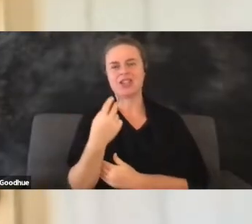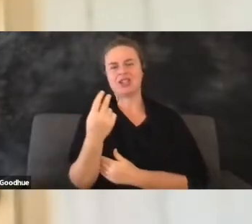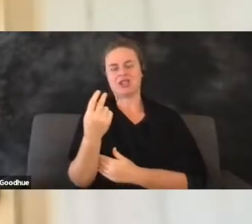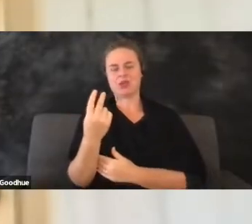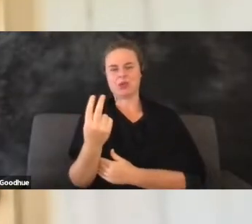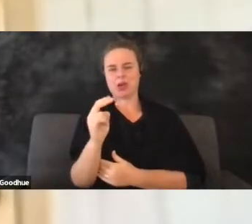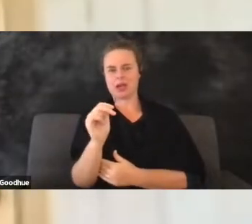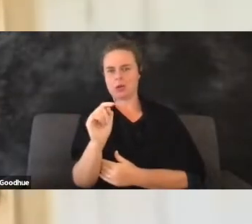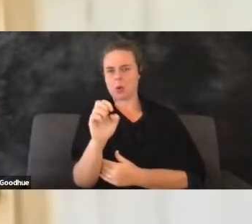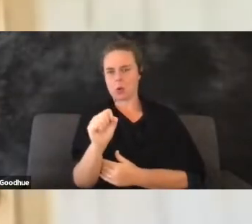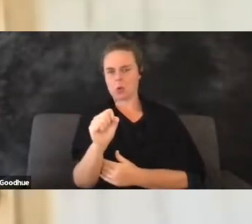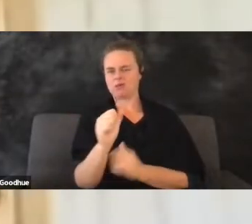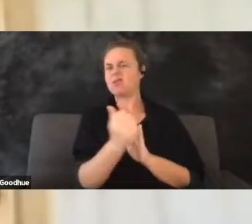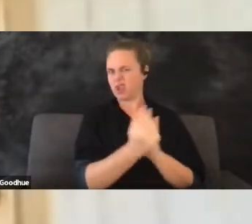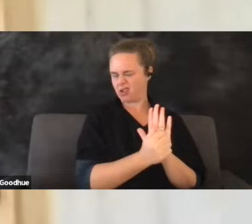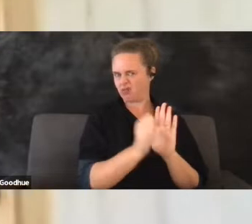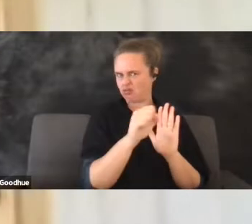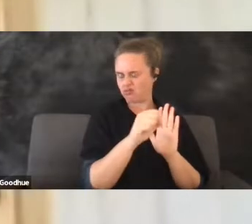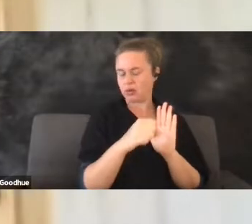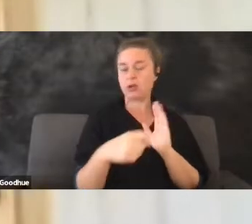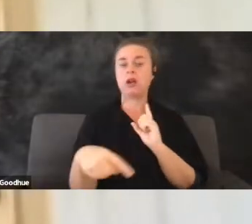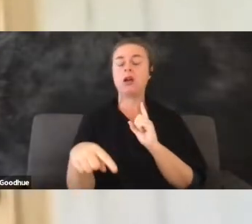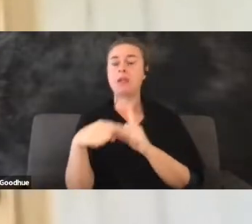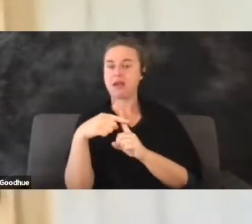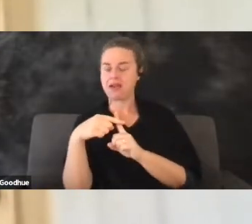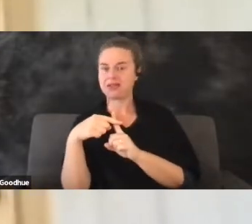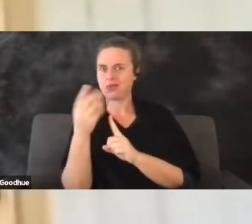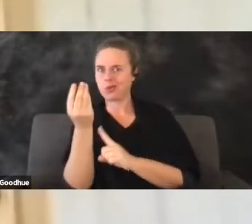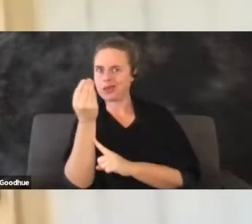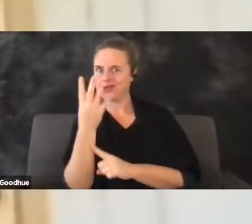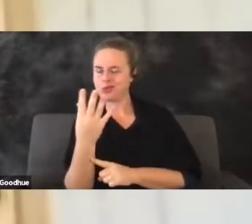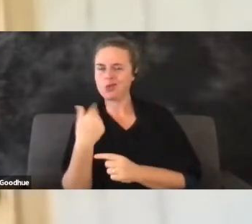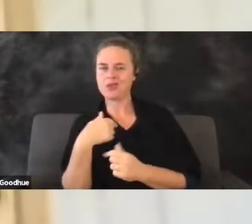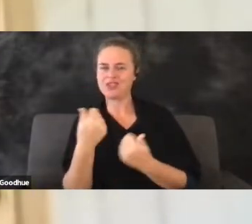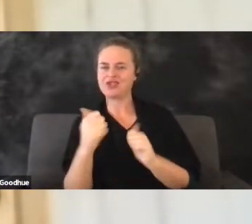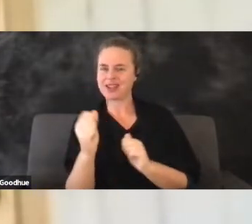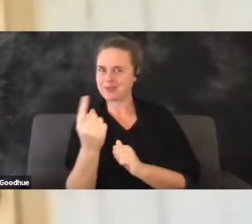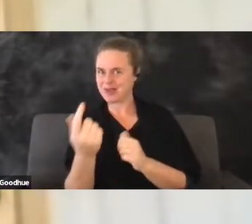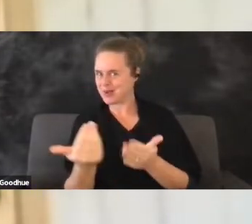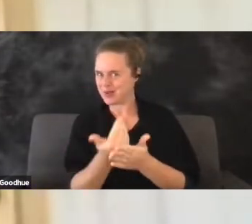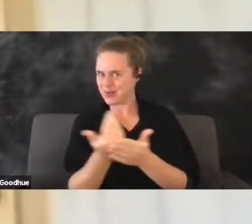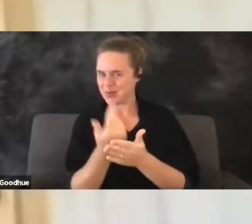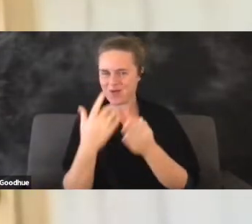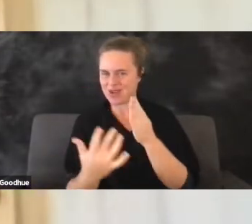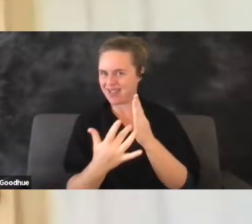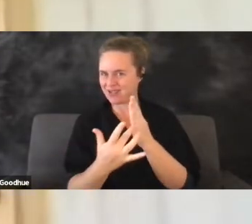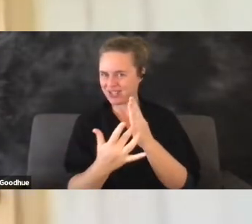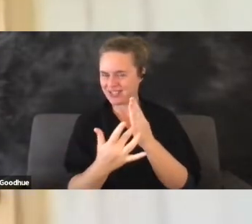pull up the agenda, but I also wanted to let you know we're trying out something new on the technological side today, and that